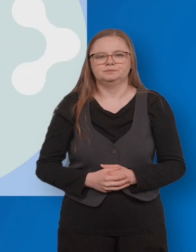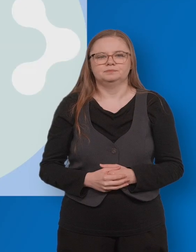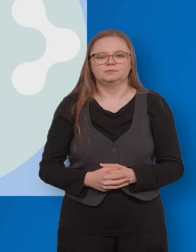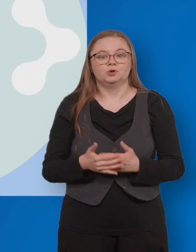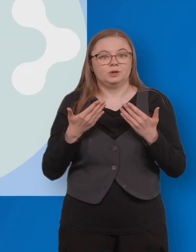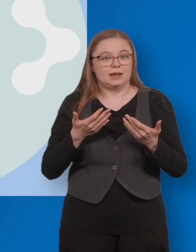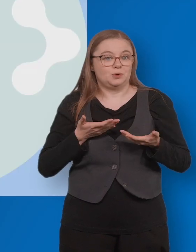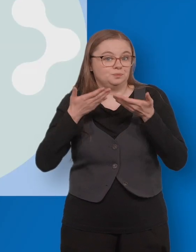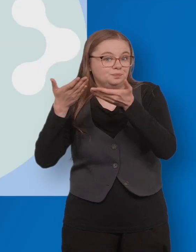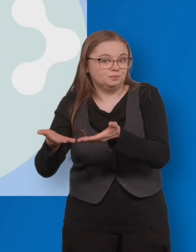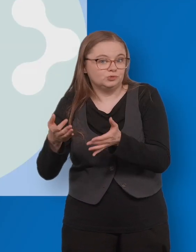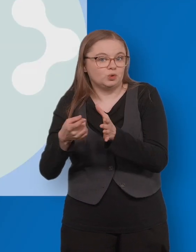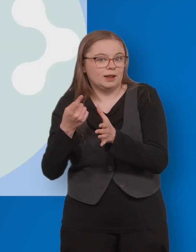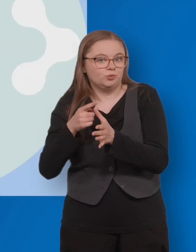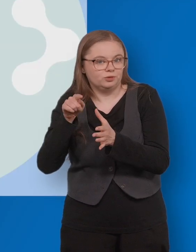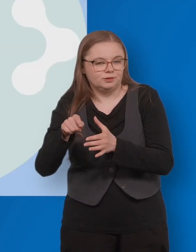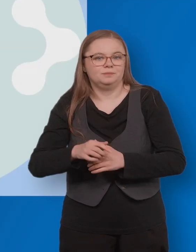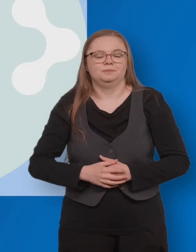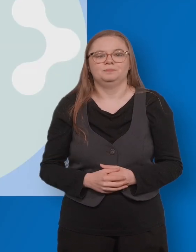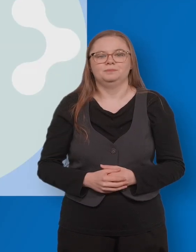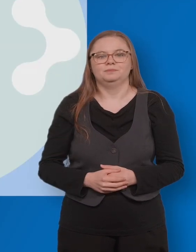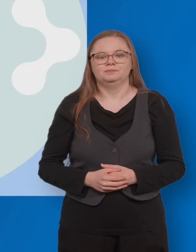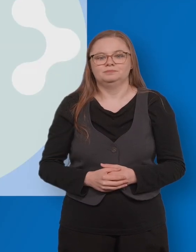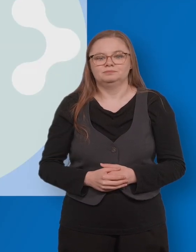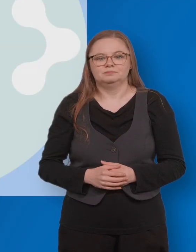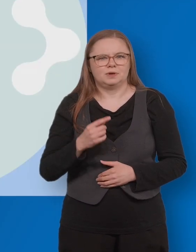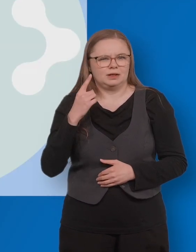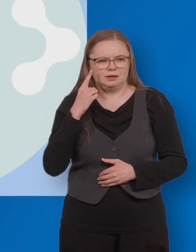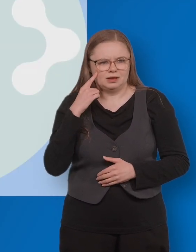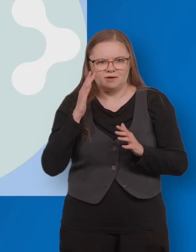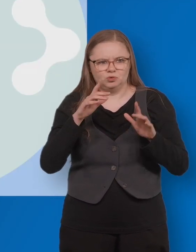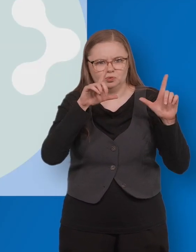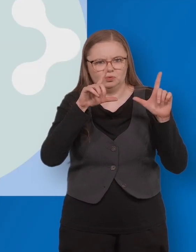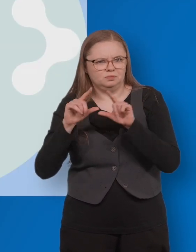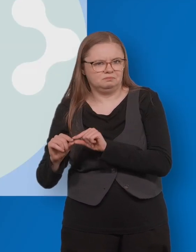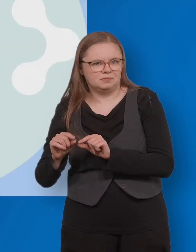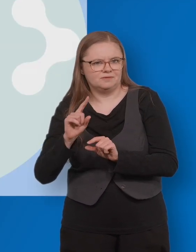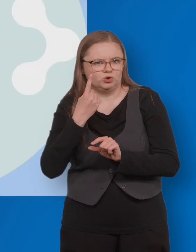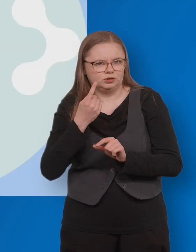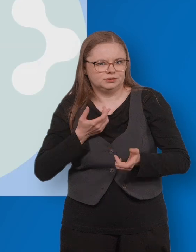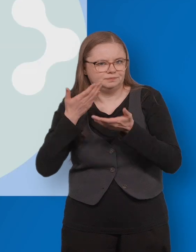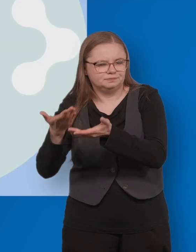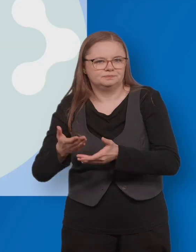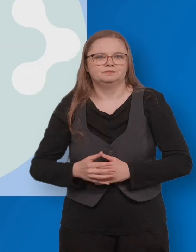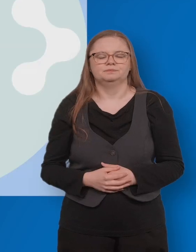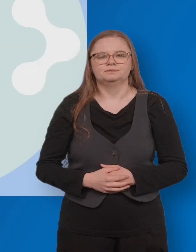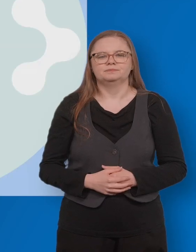going to hand you over now, and I think I'll probably have to unshare my slides and let you speak, Almuth.